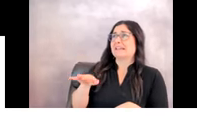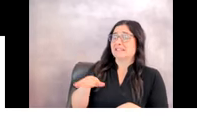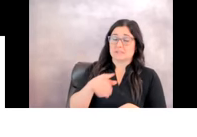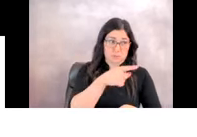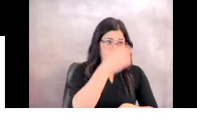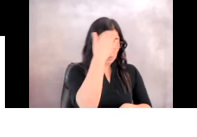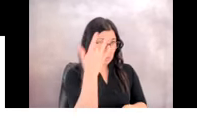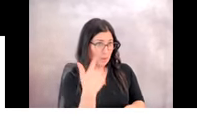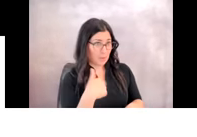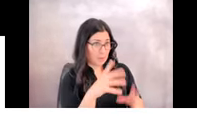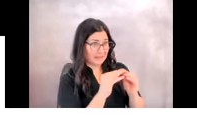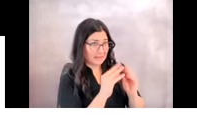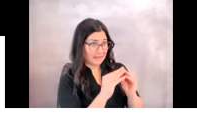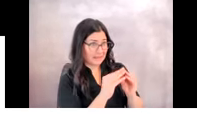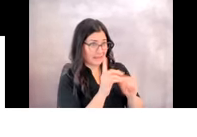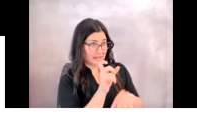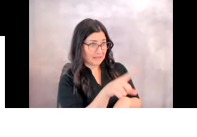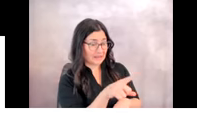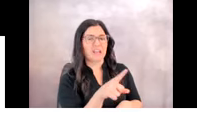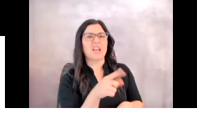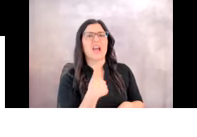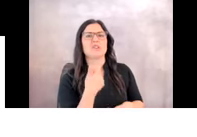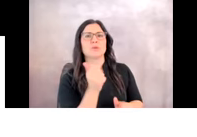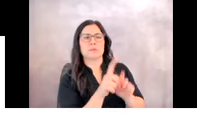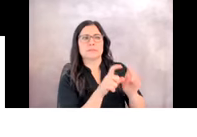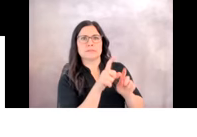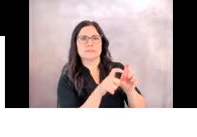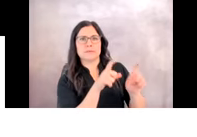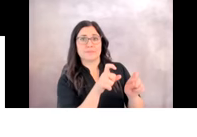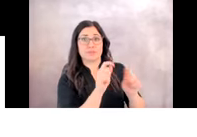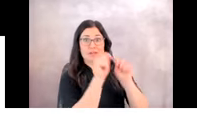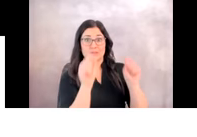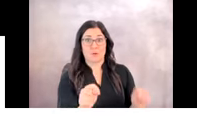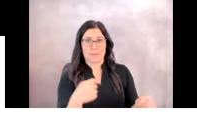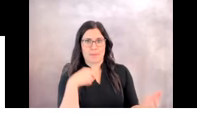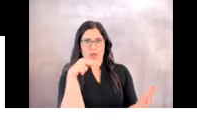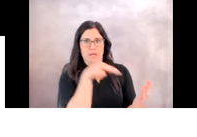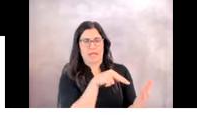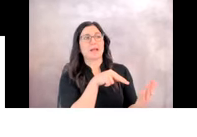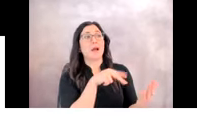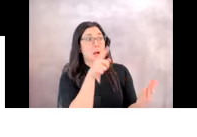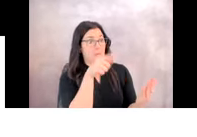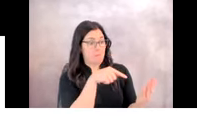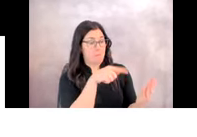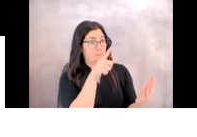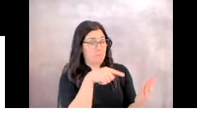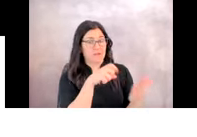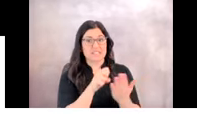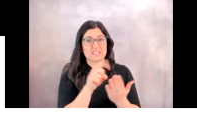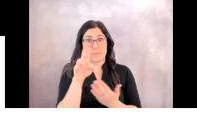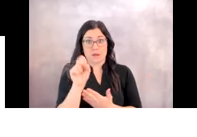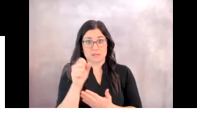meeting? And then I try and find out about them. I always have their transcripts, the syllabus for the course in